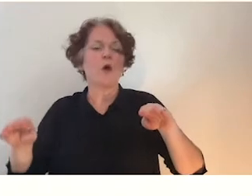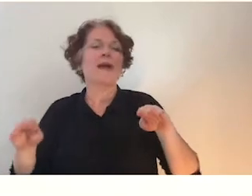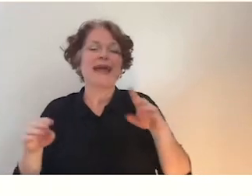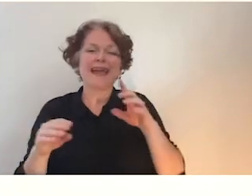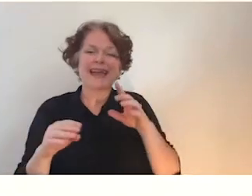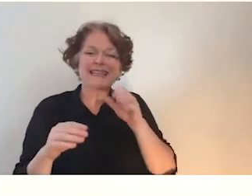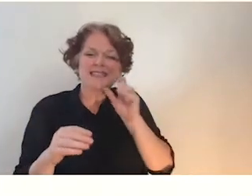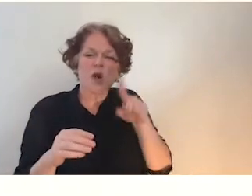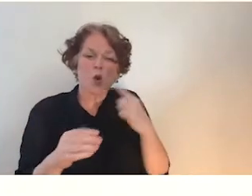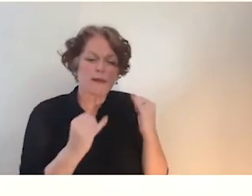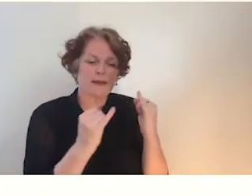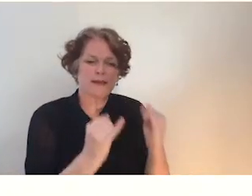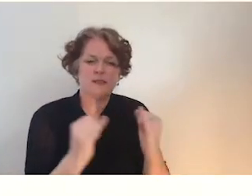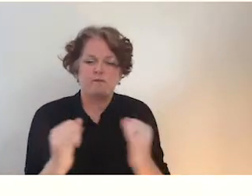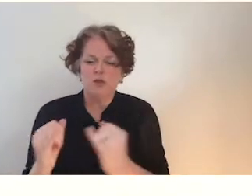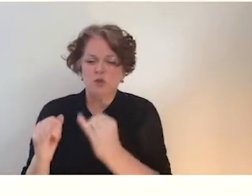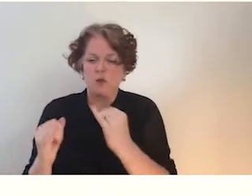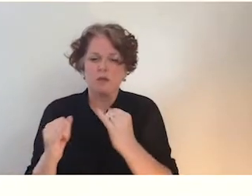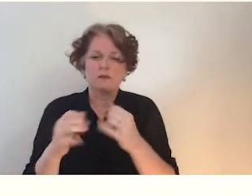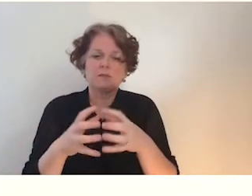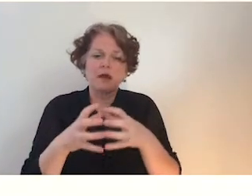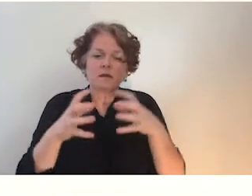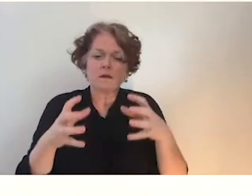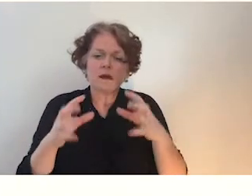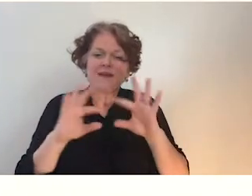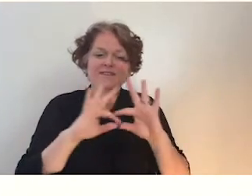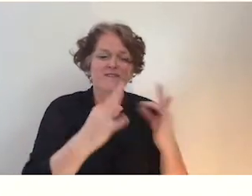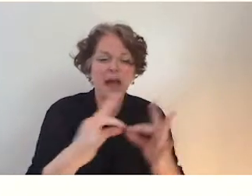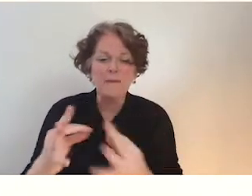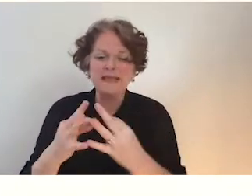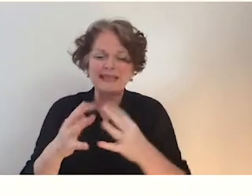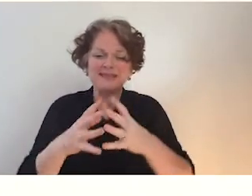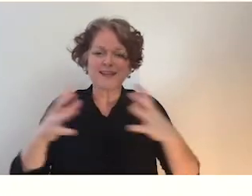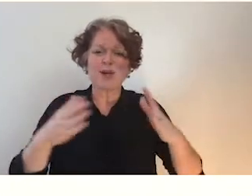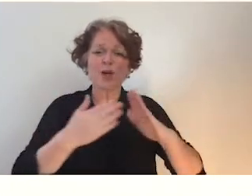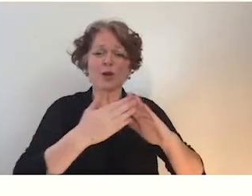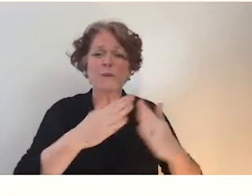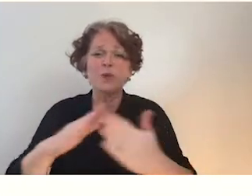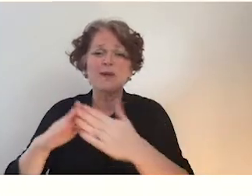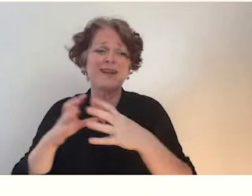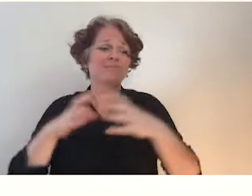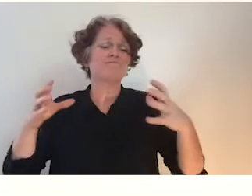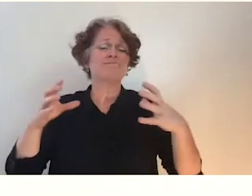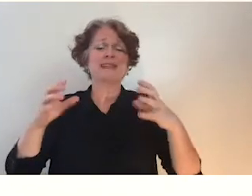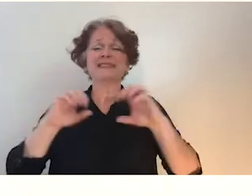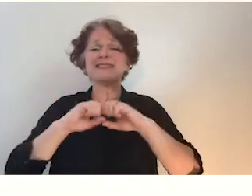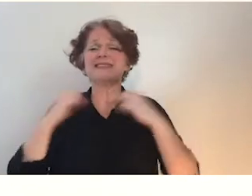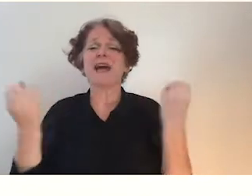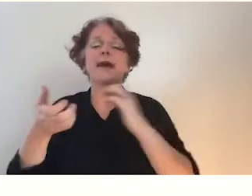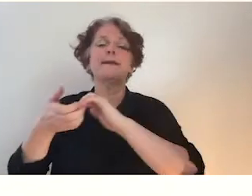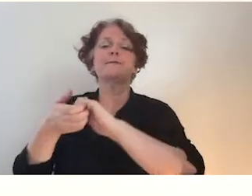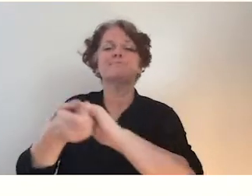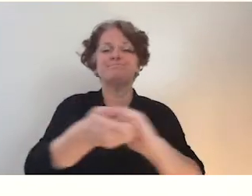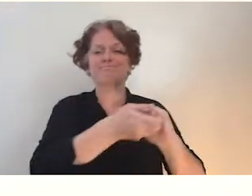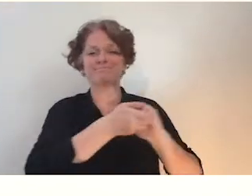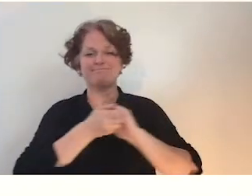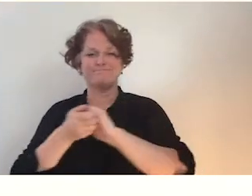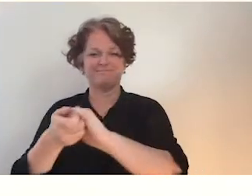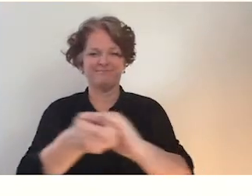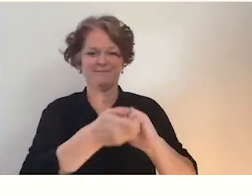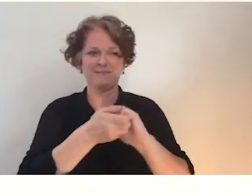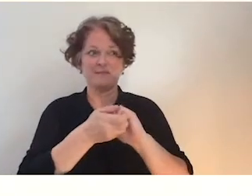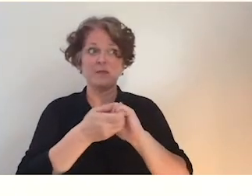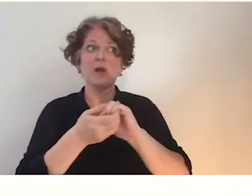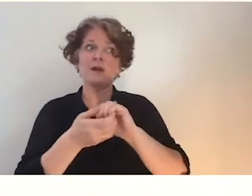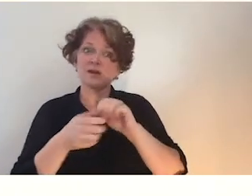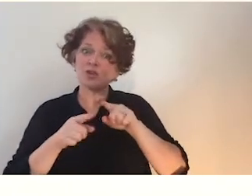us as individuals to envelop us as families, communities, and societies. During times